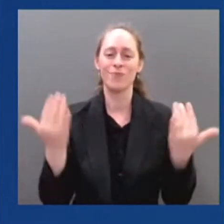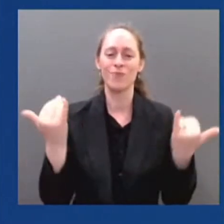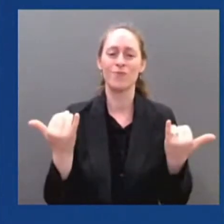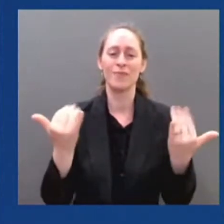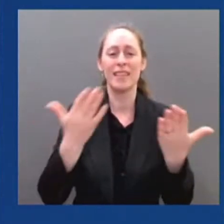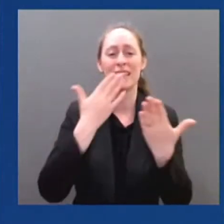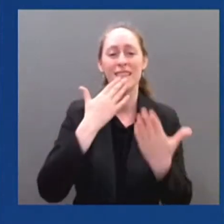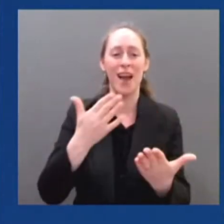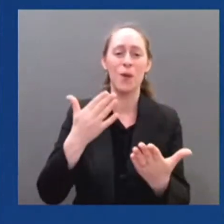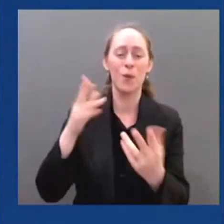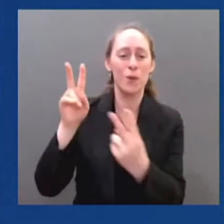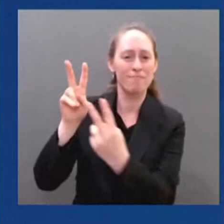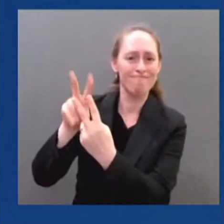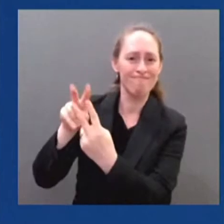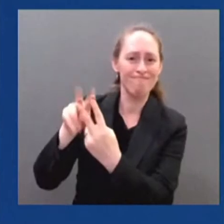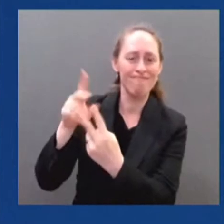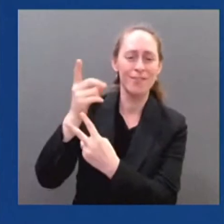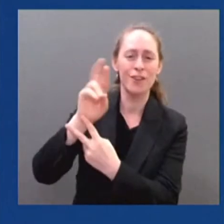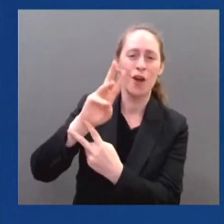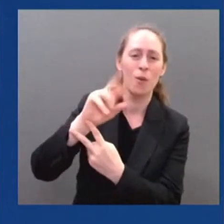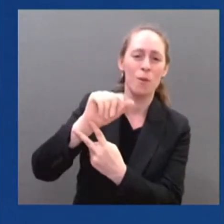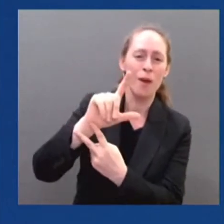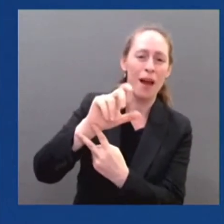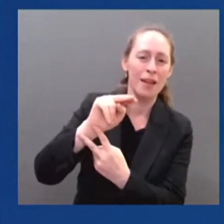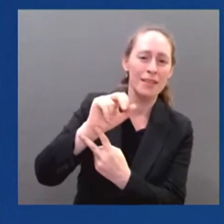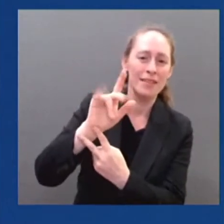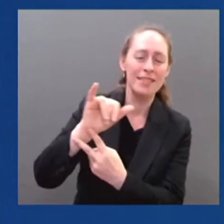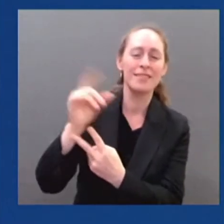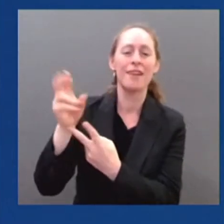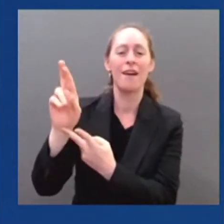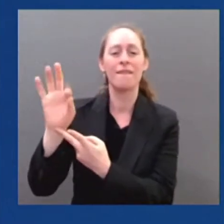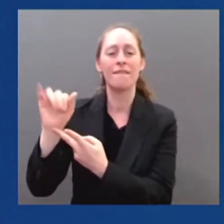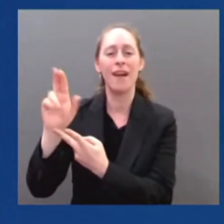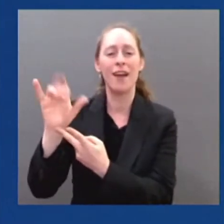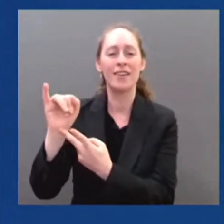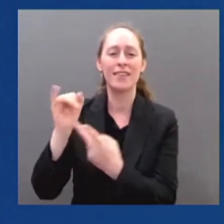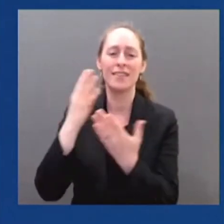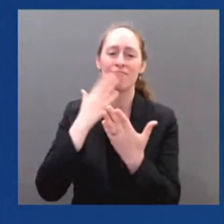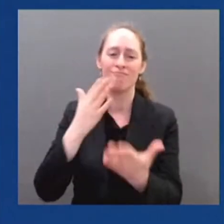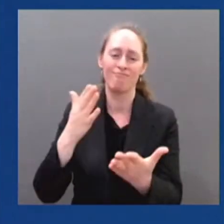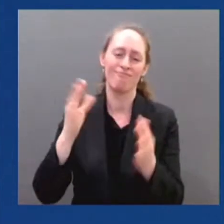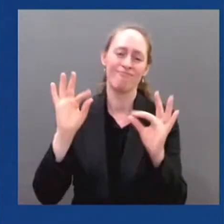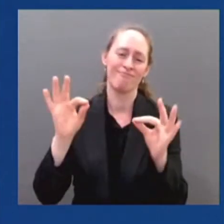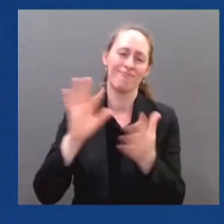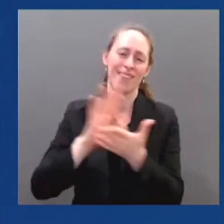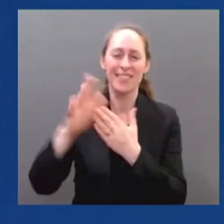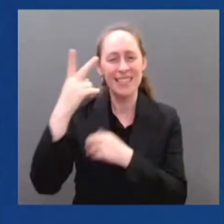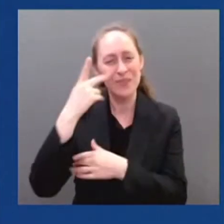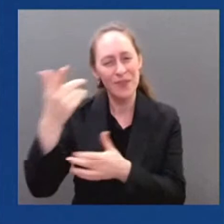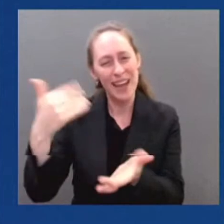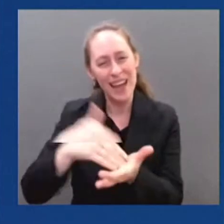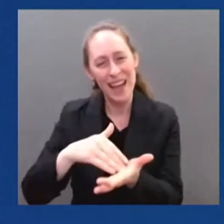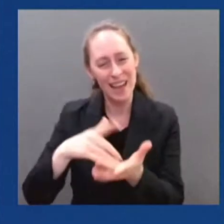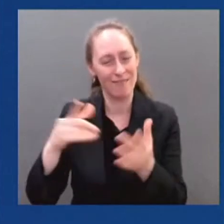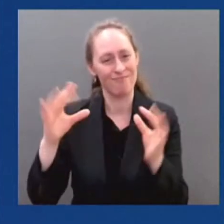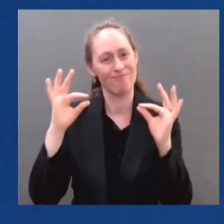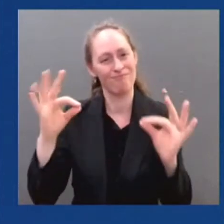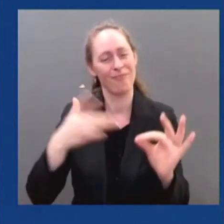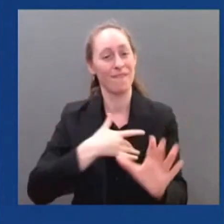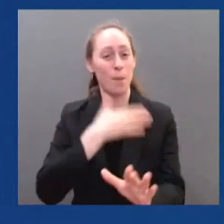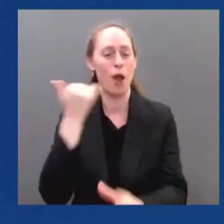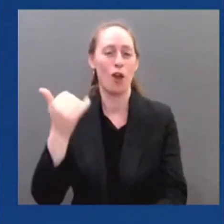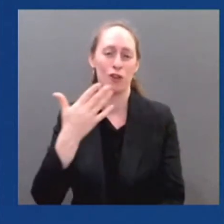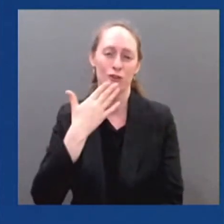Dr. Fauci fully recovered and doing better. Thank you for all of you for joining us this afternoon. We will be back again to give